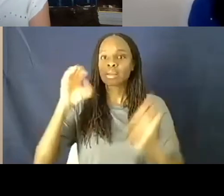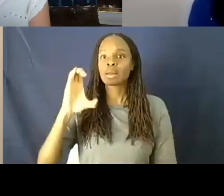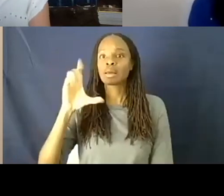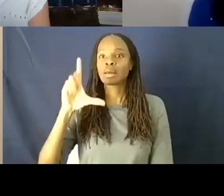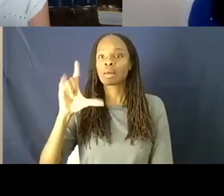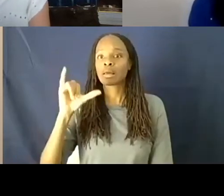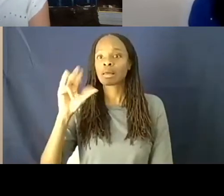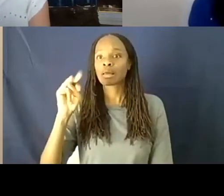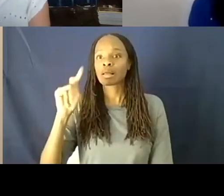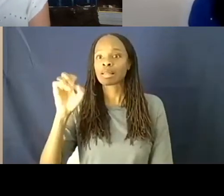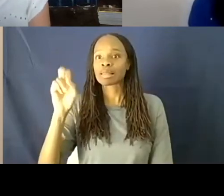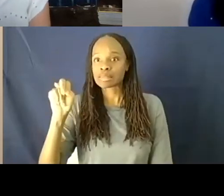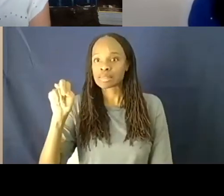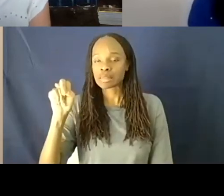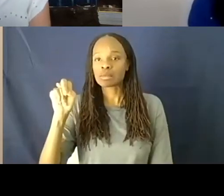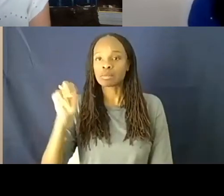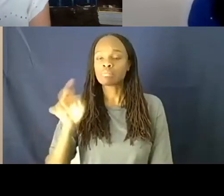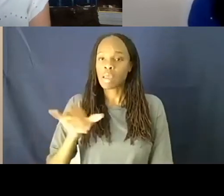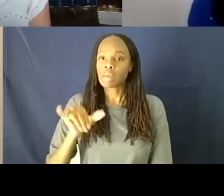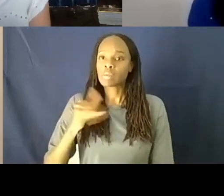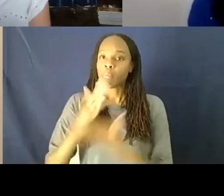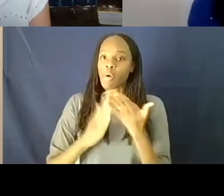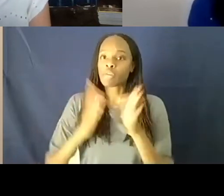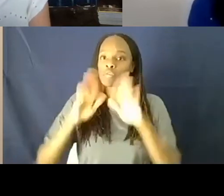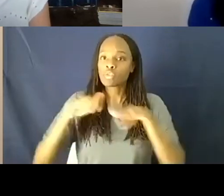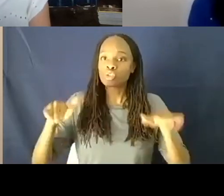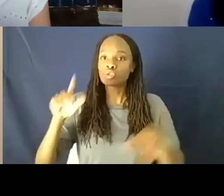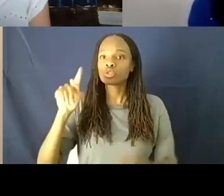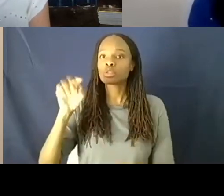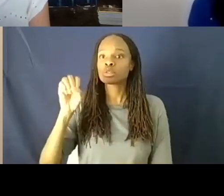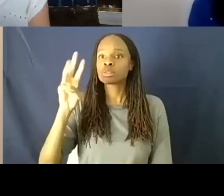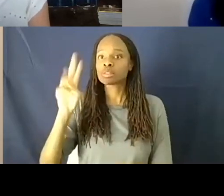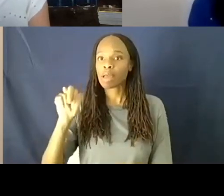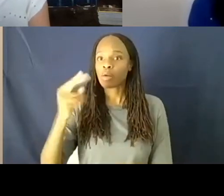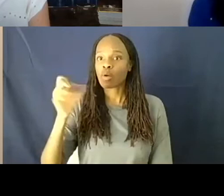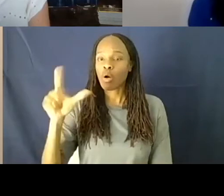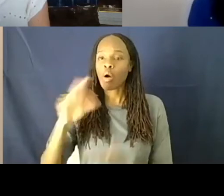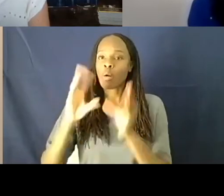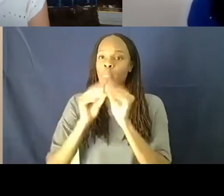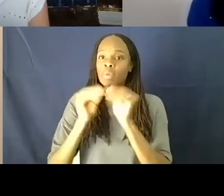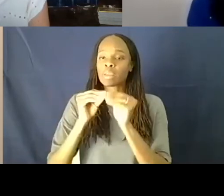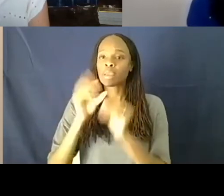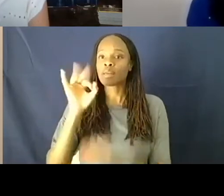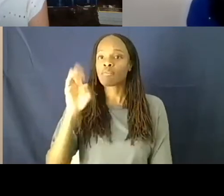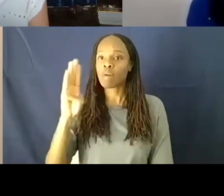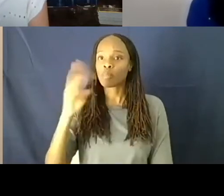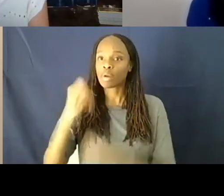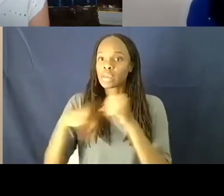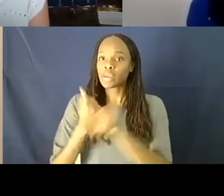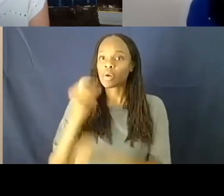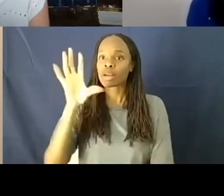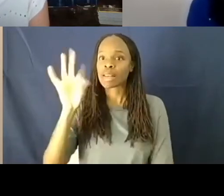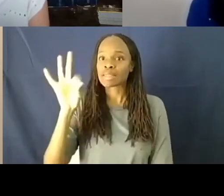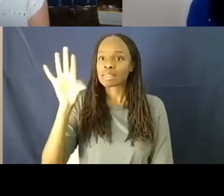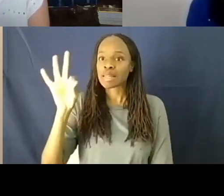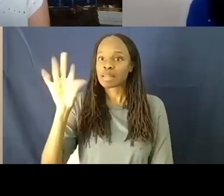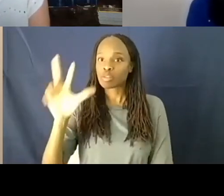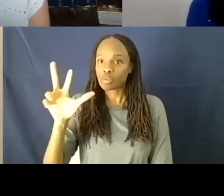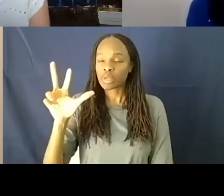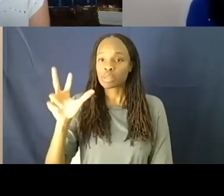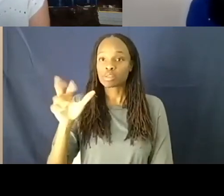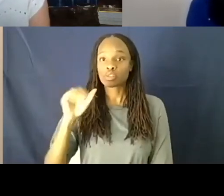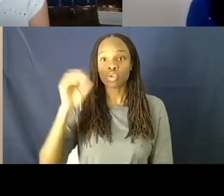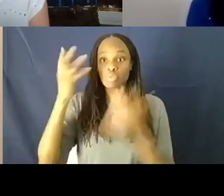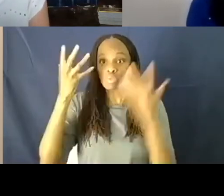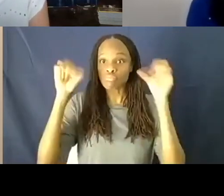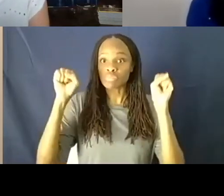hall meeting back in February of 1993, where he invited a diverse group of kids to talk